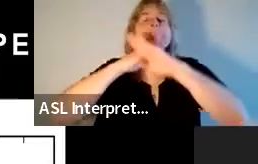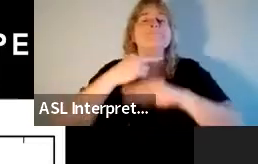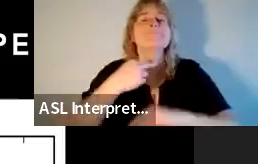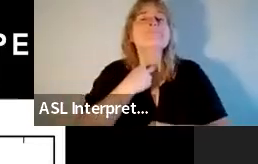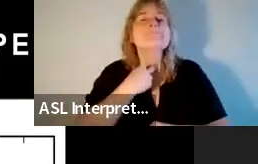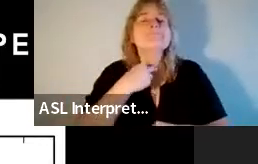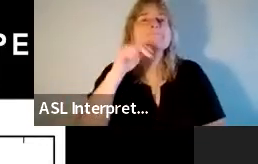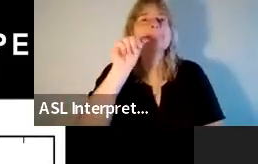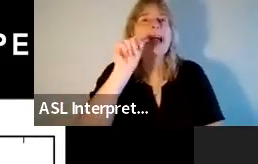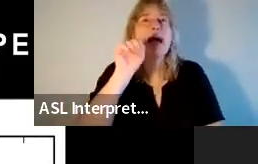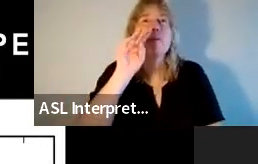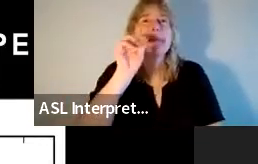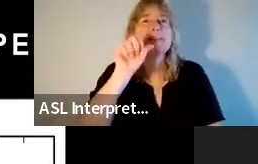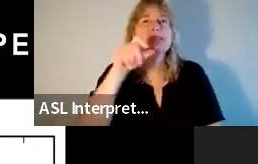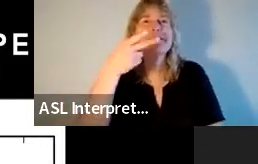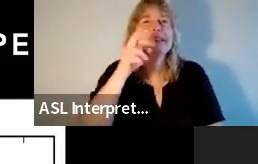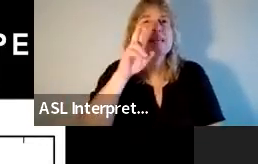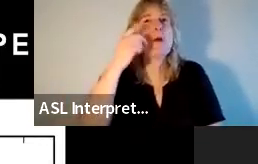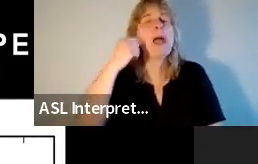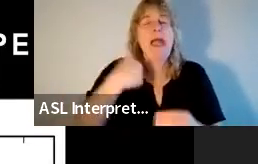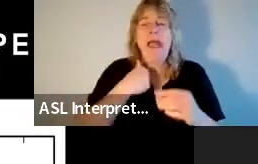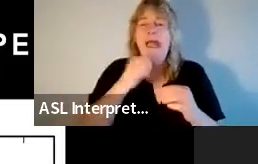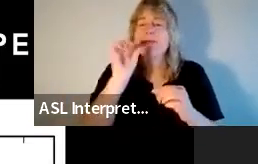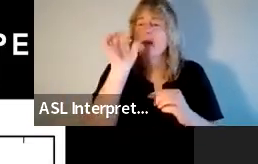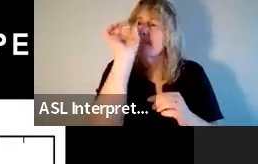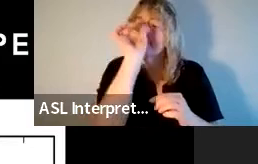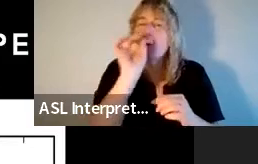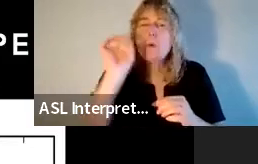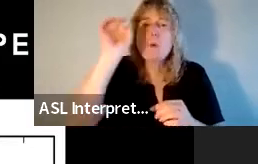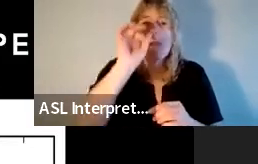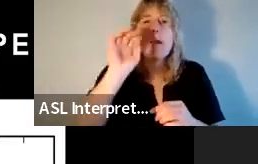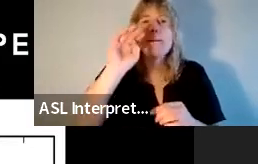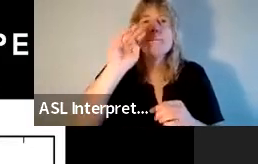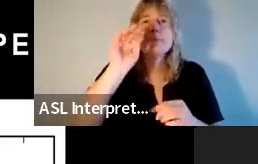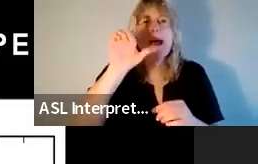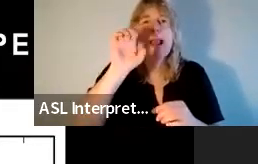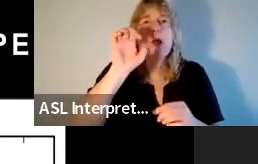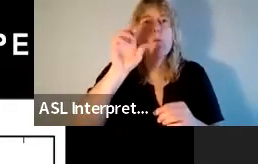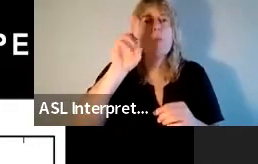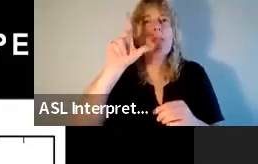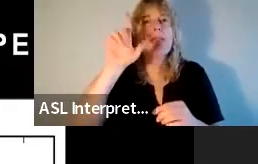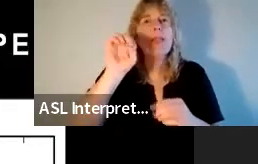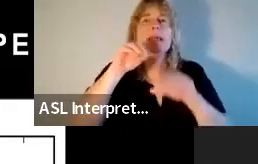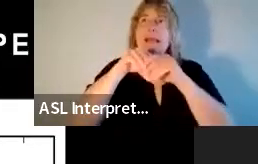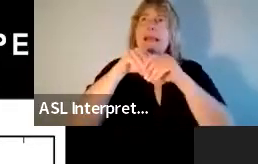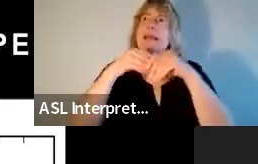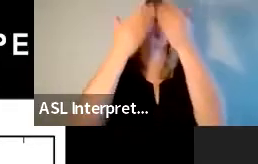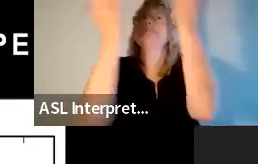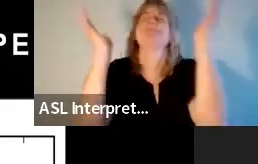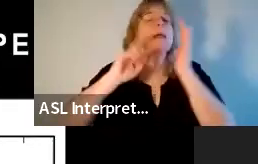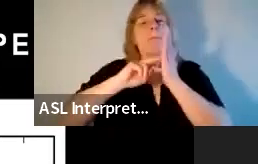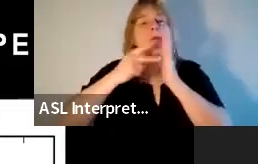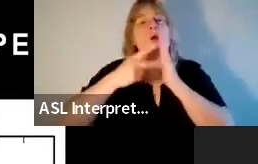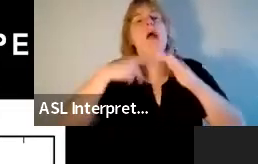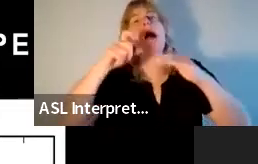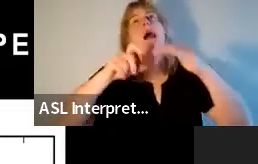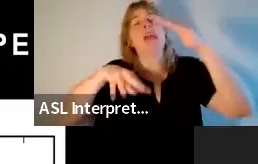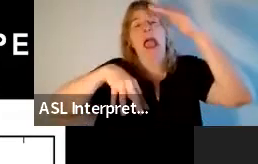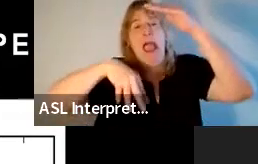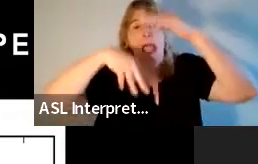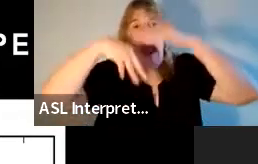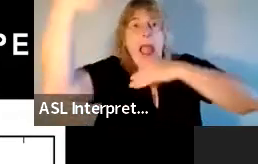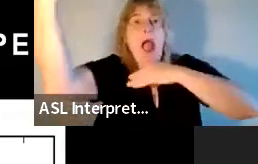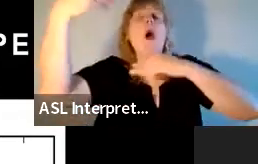because of molecules in the Earth's atmosphere. And it's exactly some of those molecules that we would like to study in